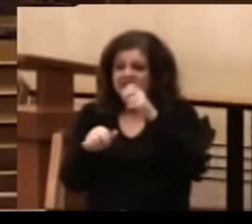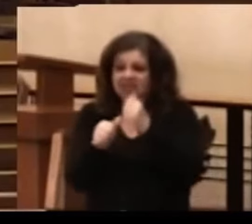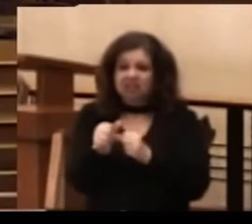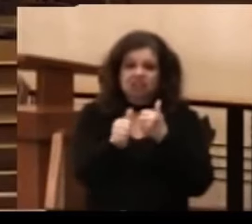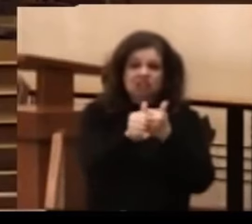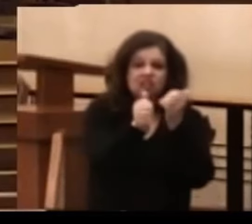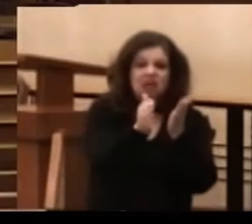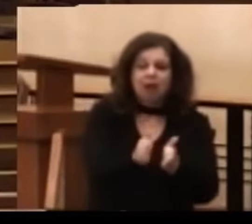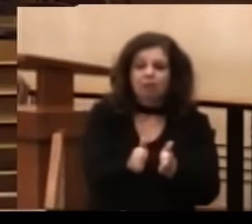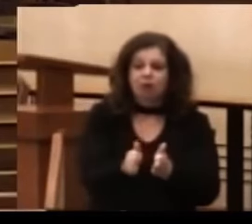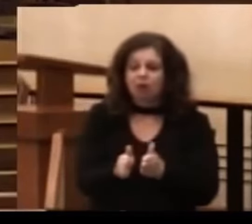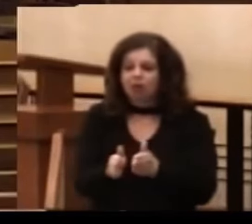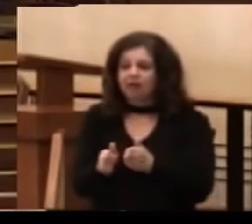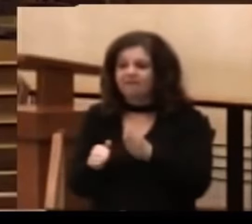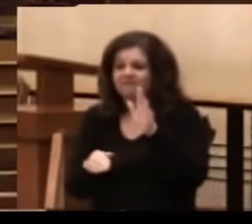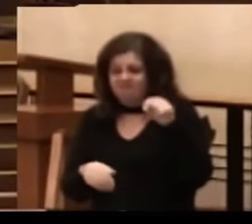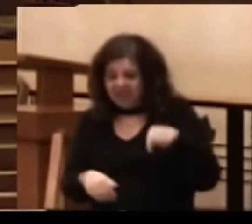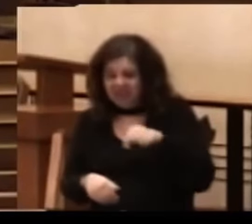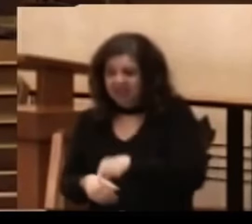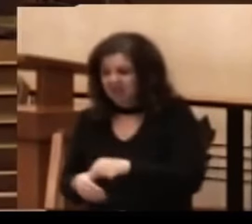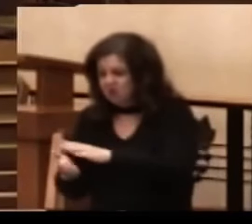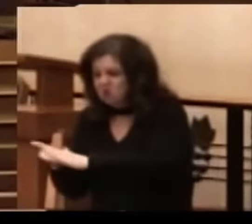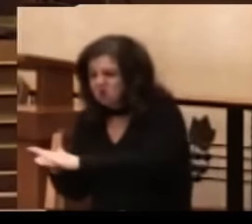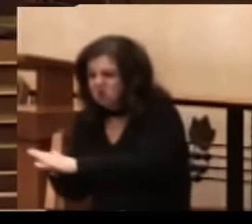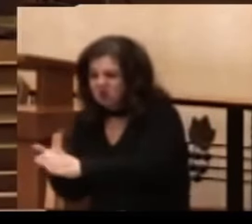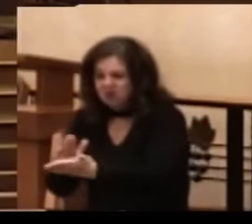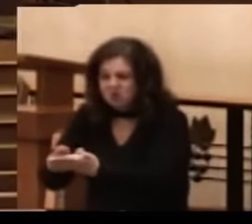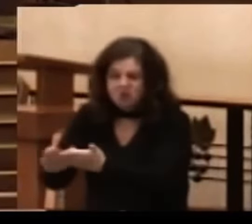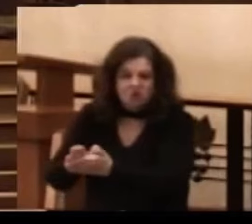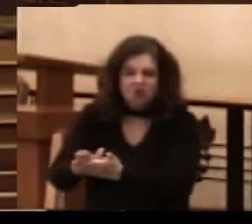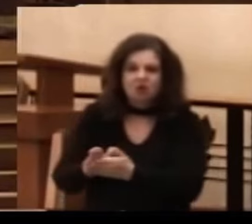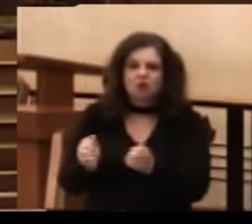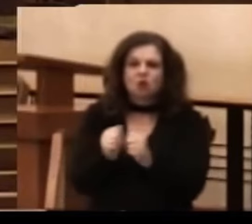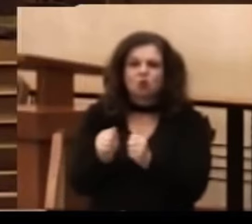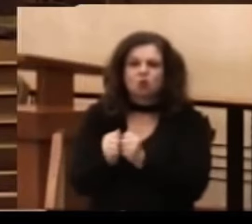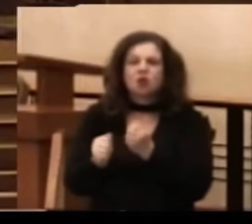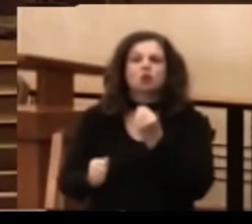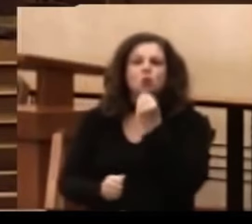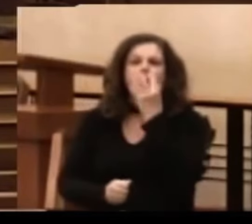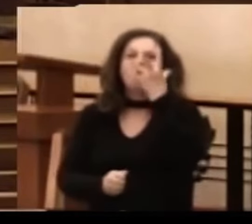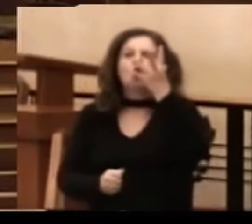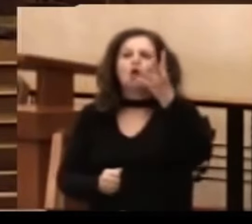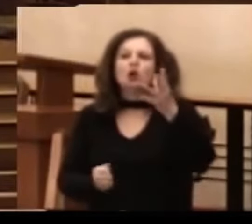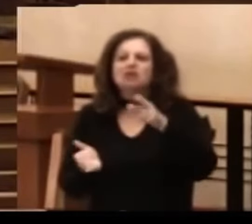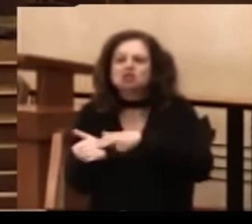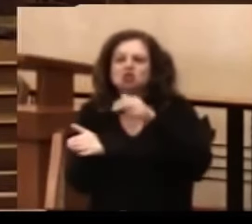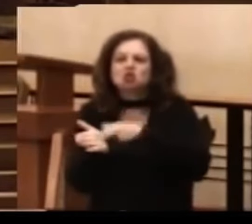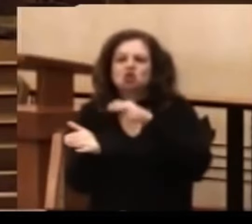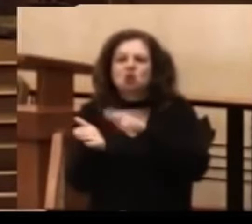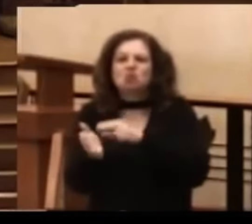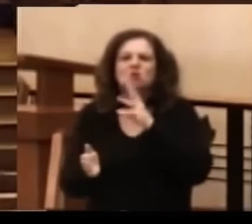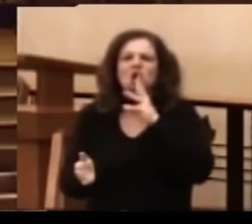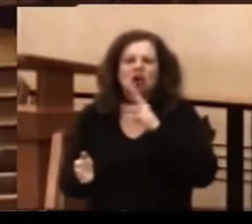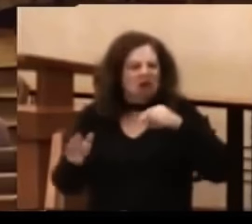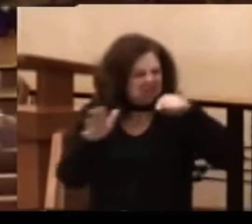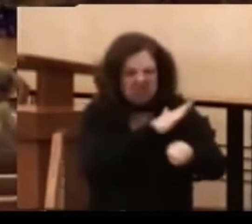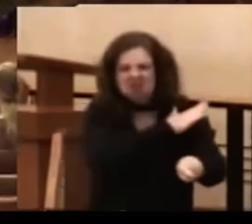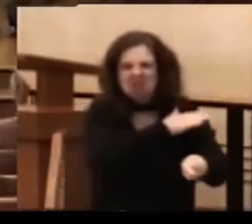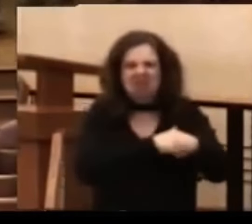Each foot, 20 seconds, warm soap and water. Kill that virus, Jesus. It's in the book.